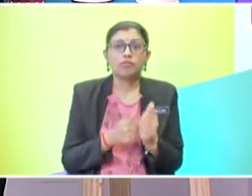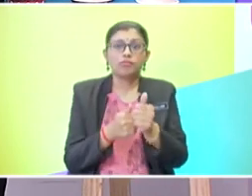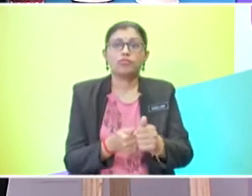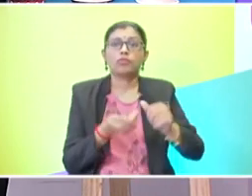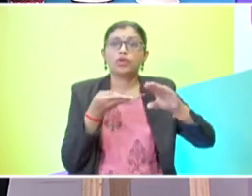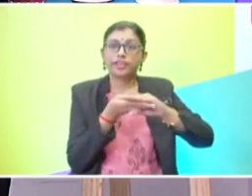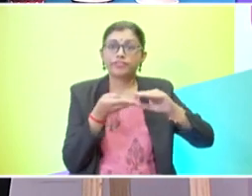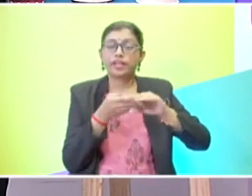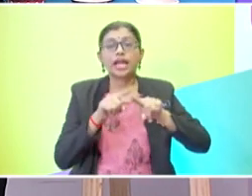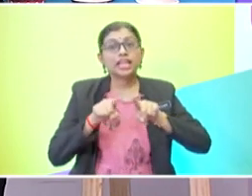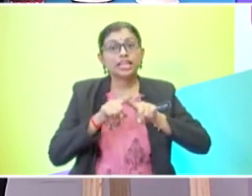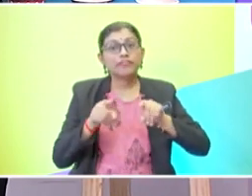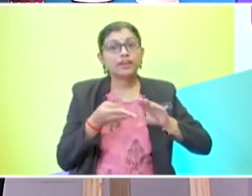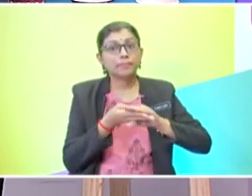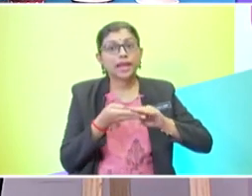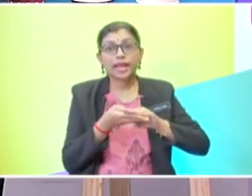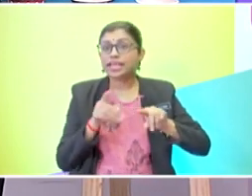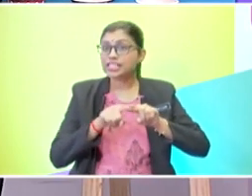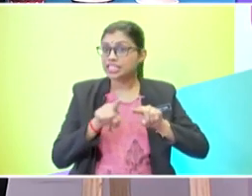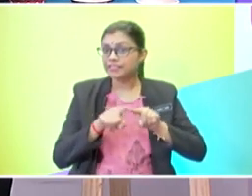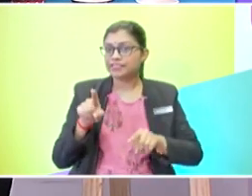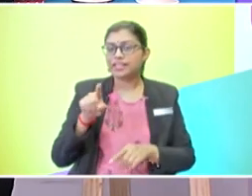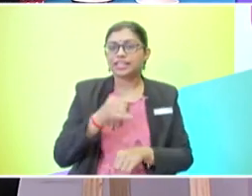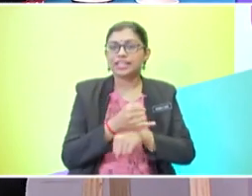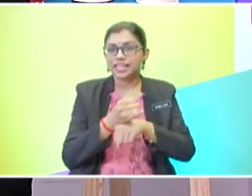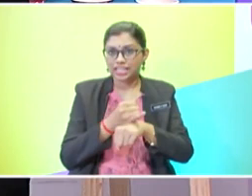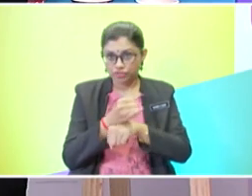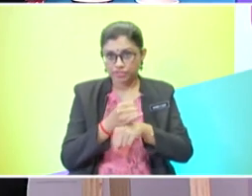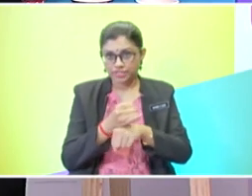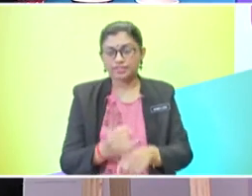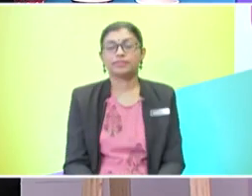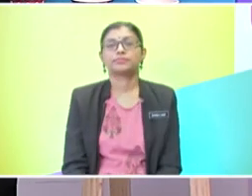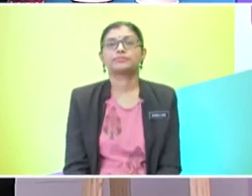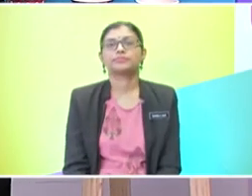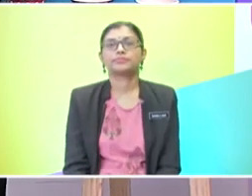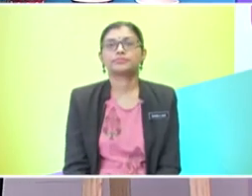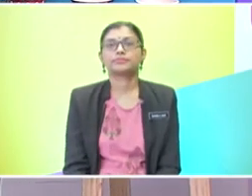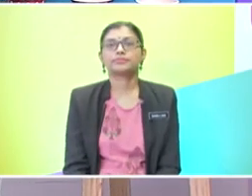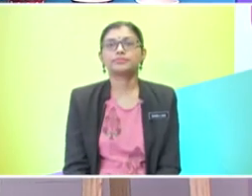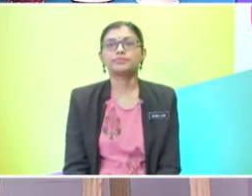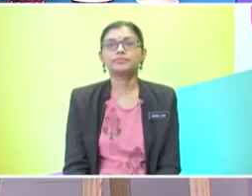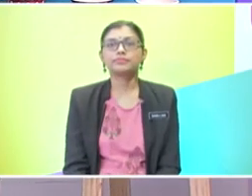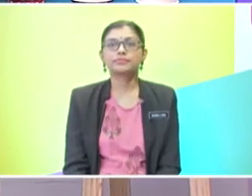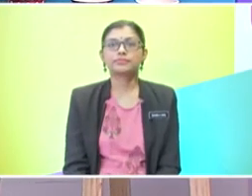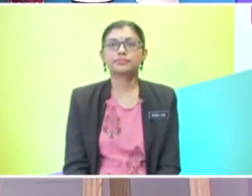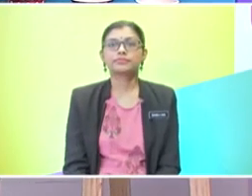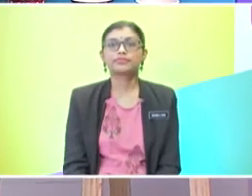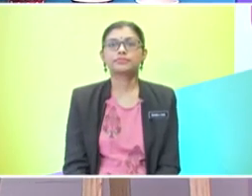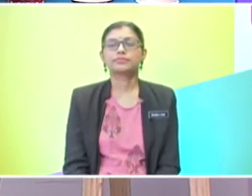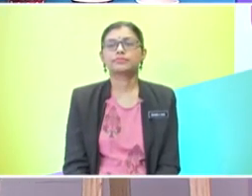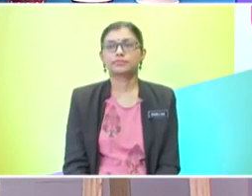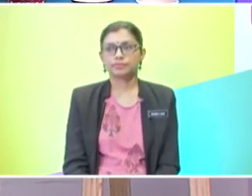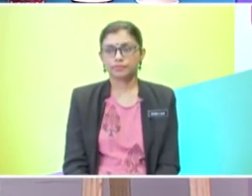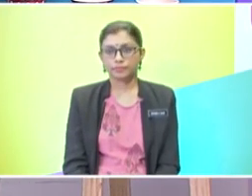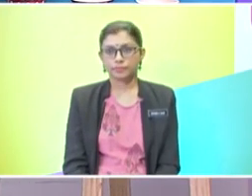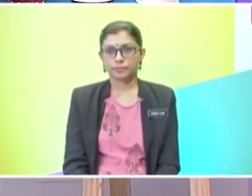Okay, could be 10% also. It depends on the capital that you save in the particular banks. Okay, okay. If